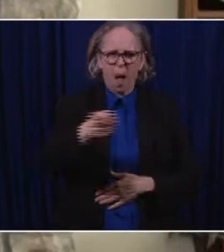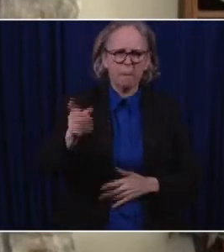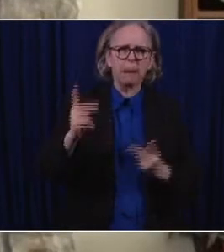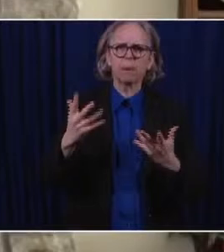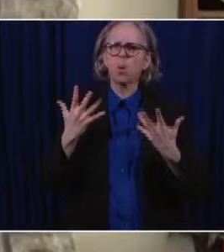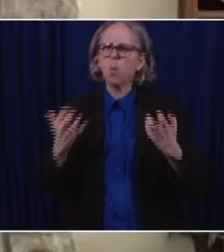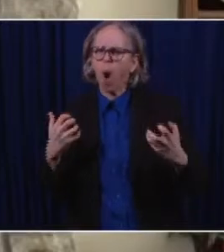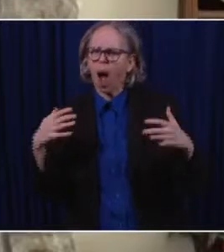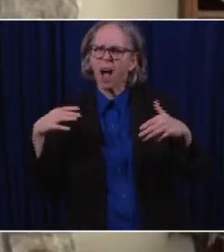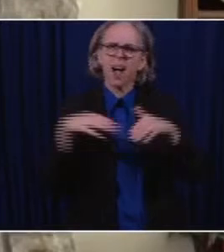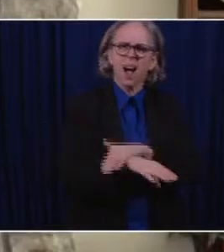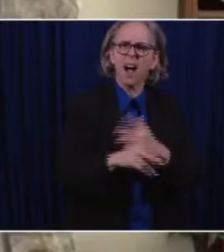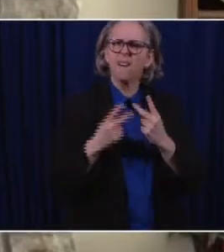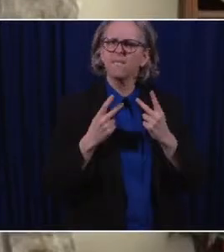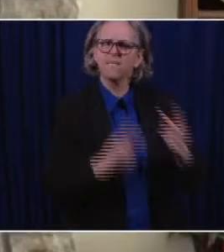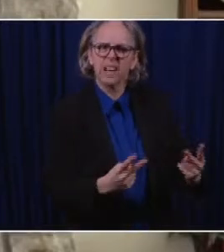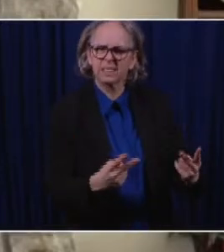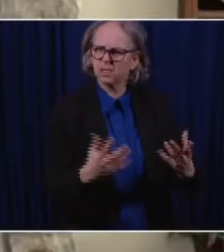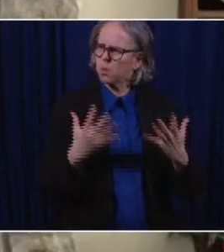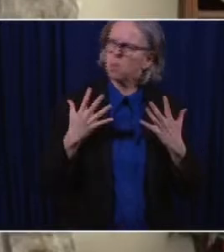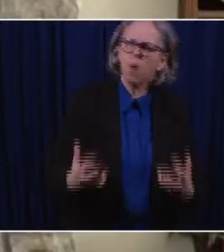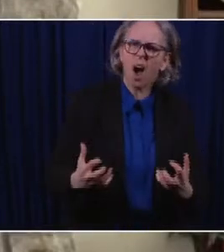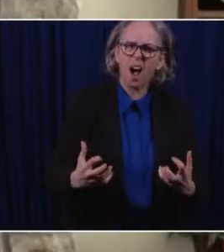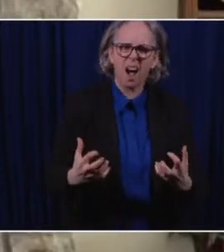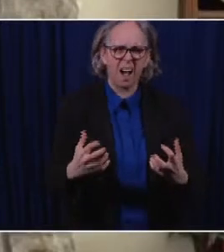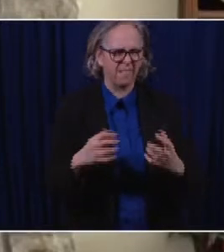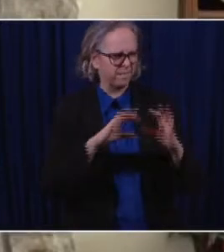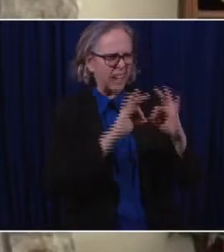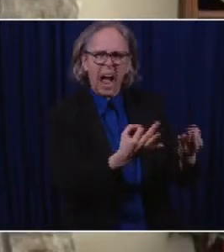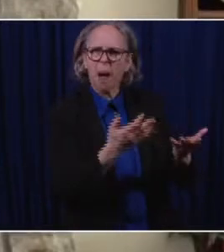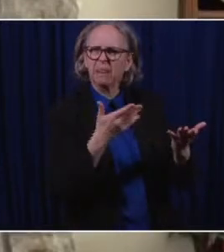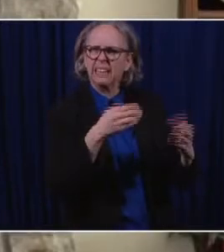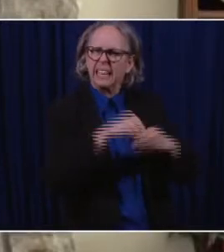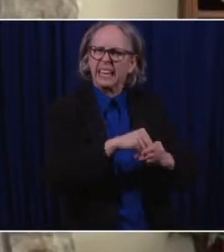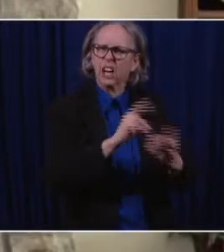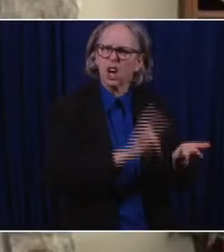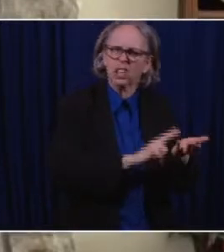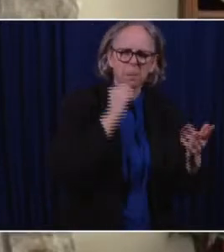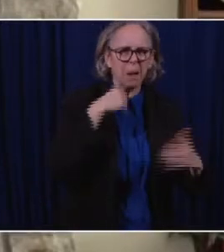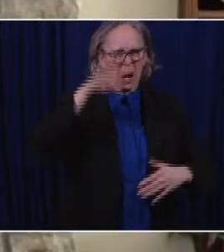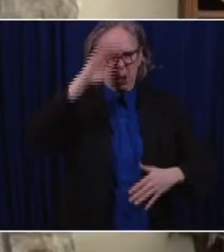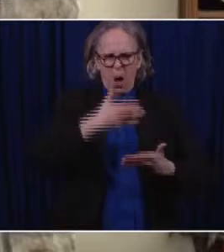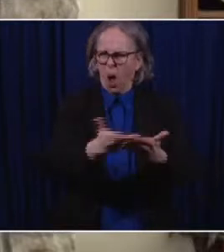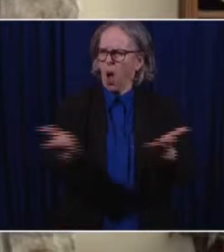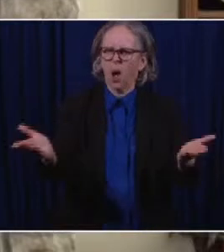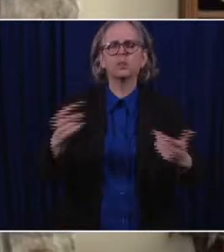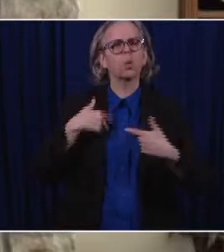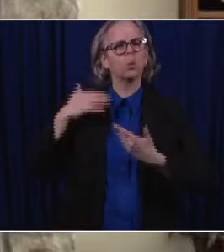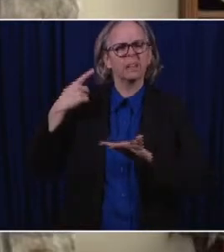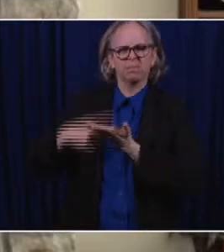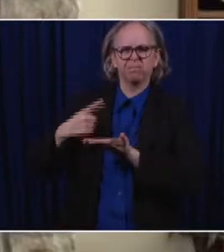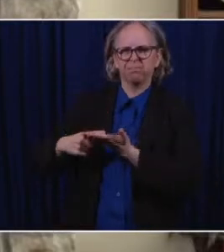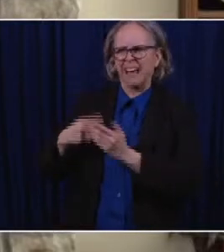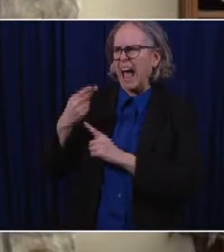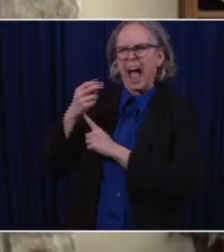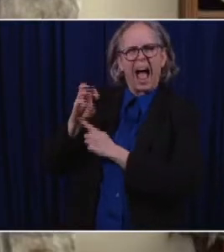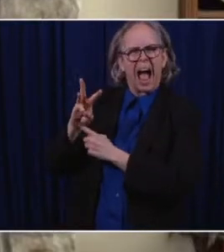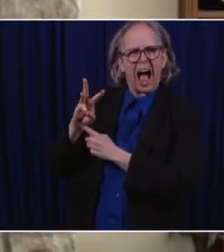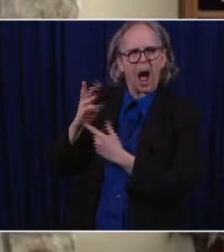that people want to be able to visit. So I'll get you a more detailed